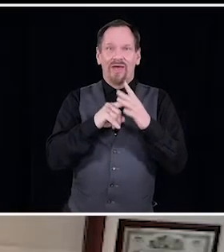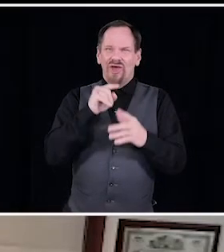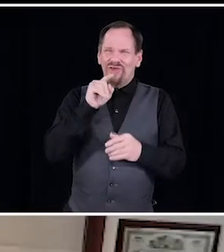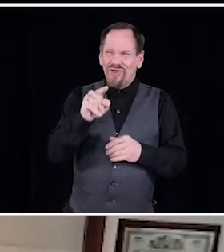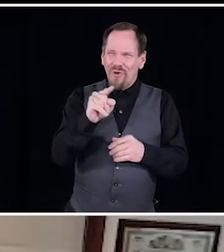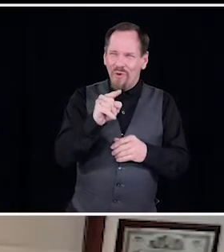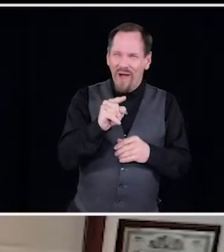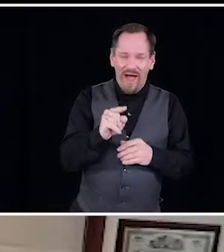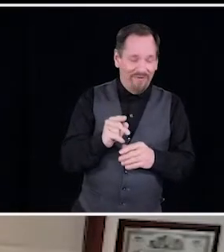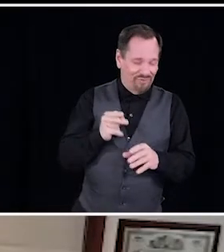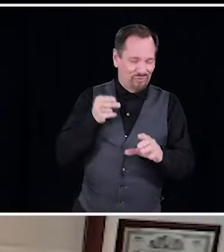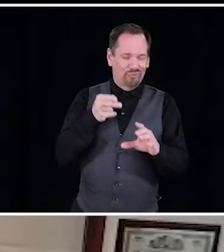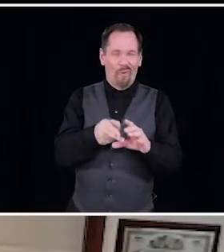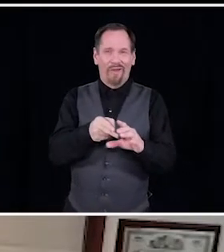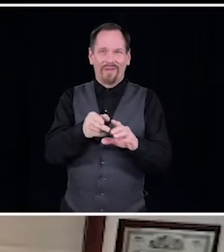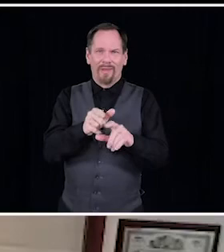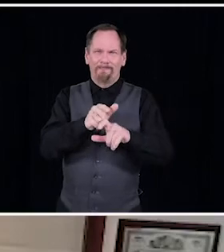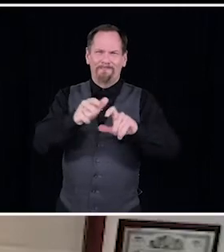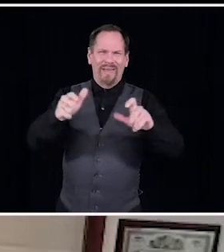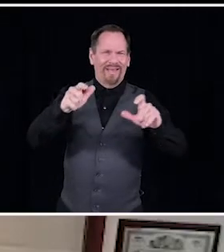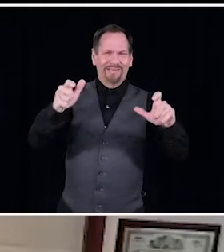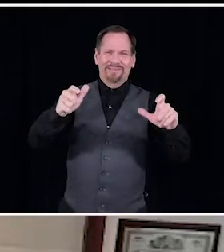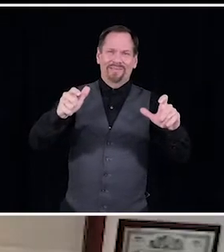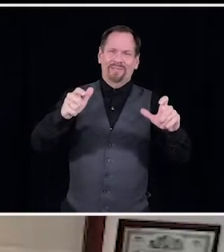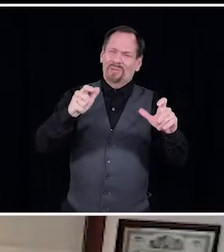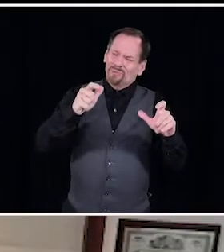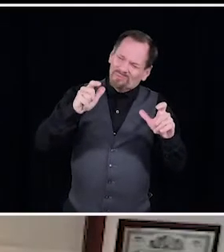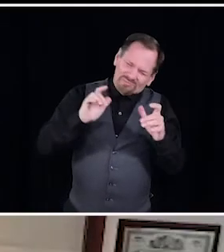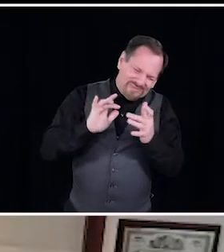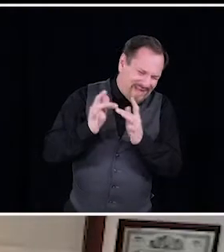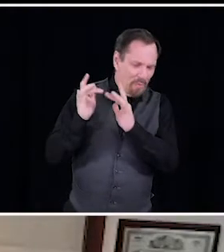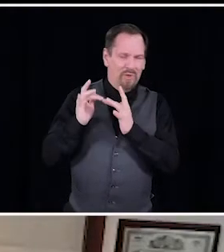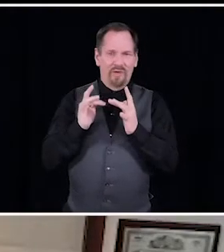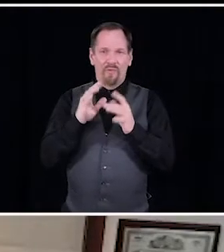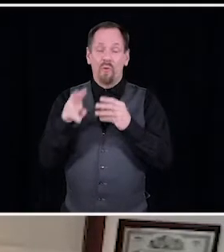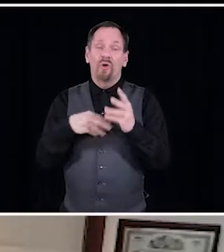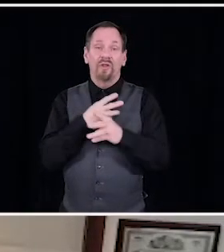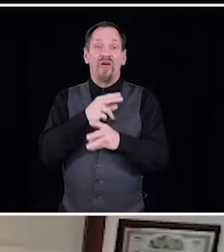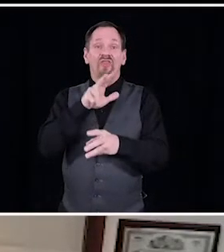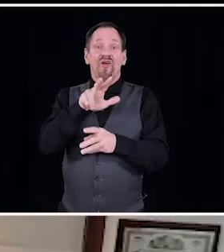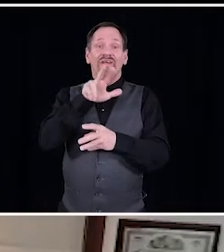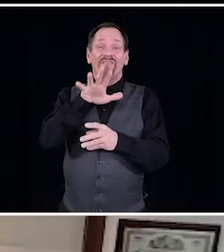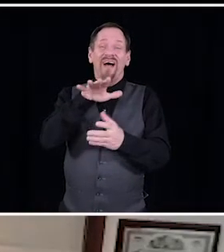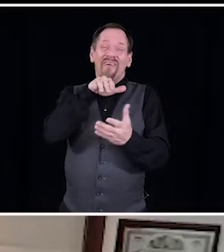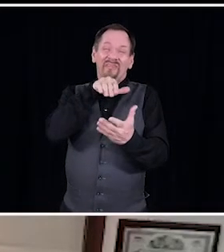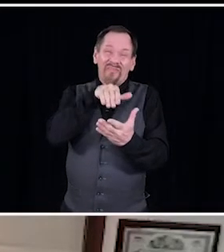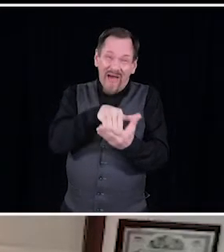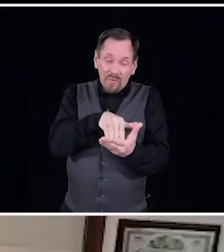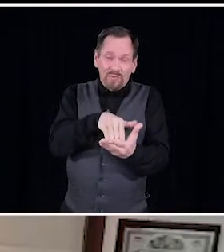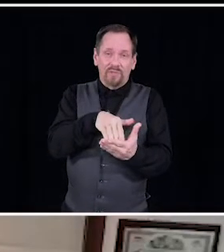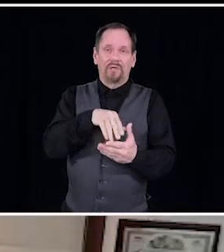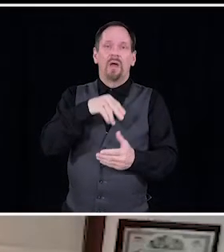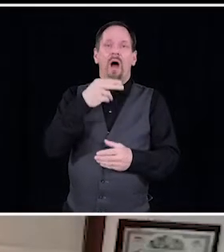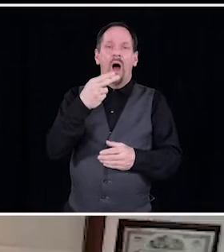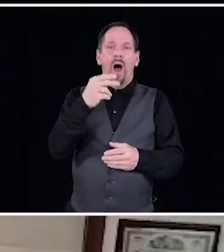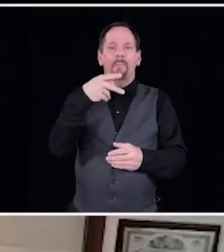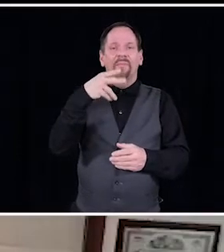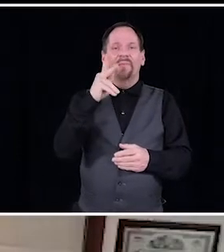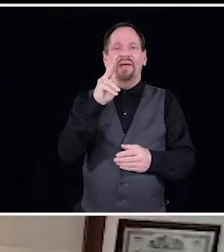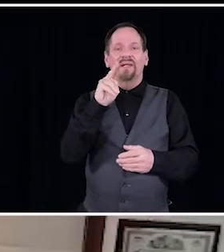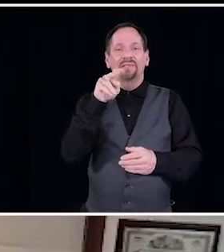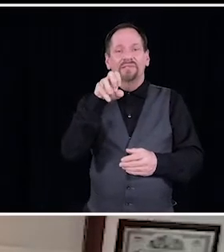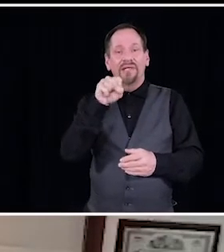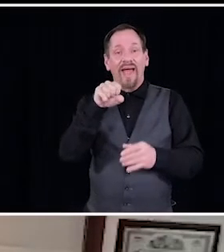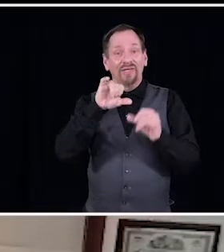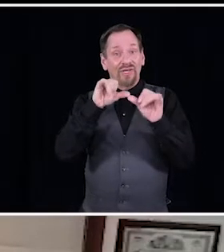most influential and widespread professional networks in the world. There are over 35,000 Hopkins engineering graduates spread